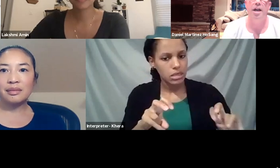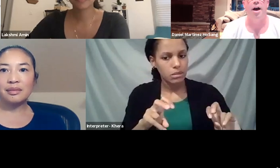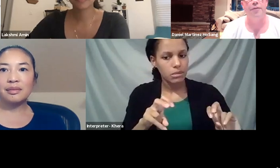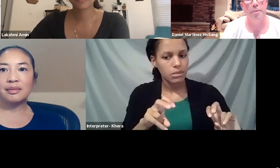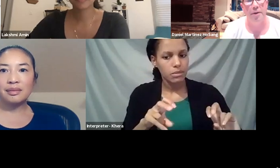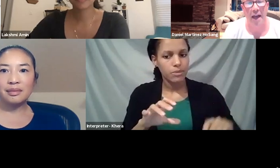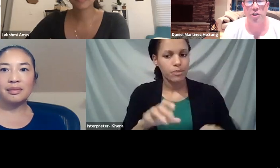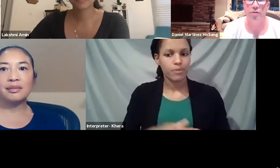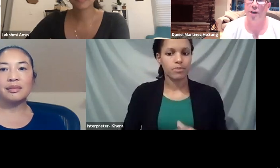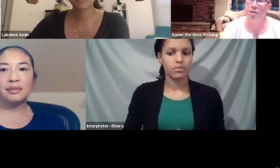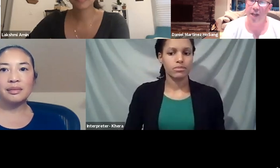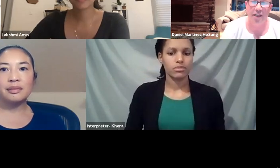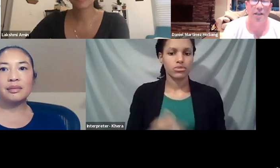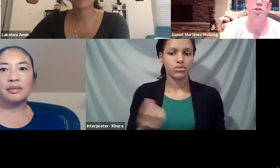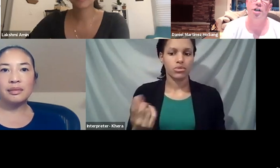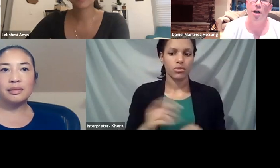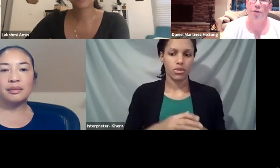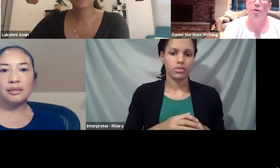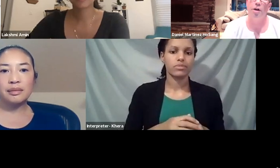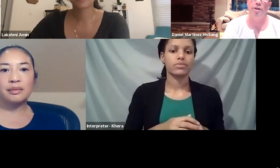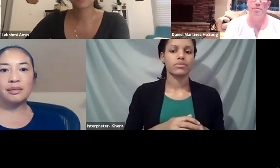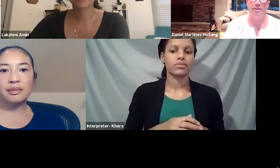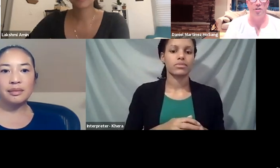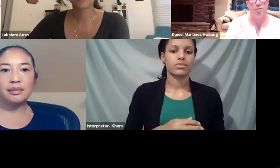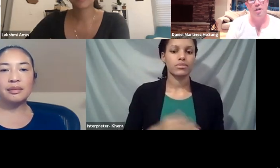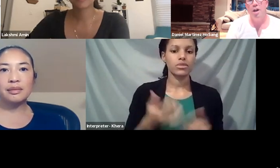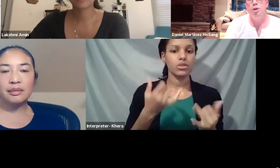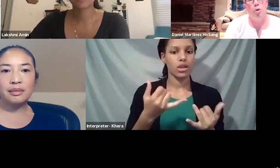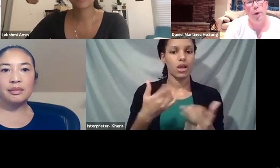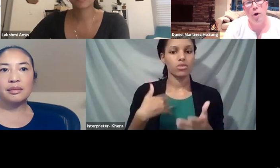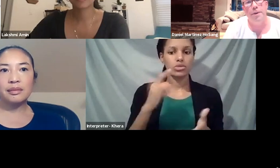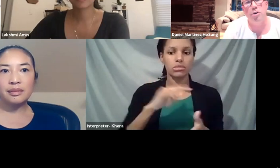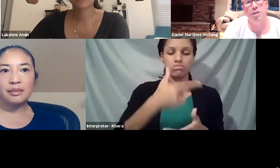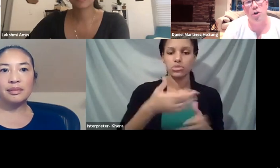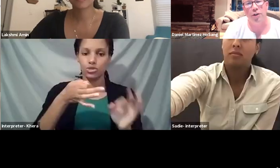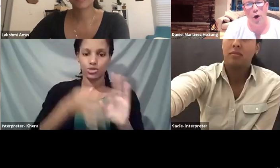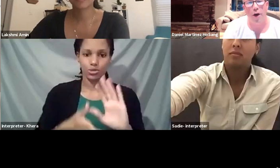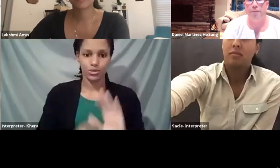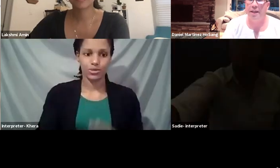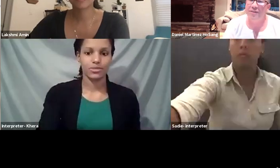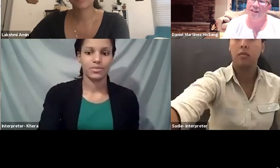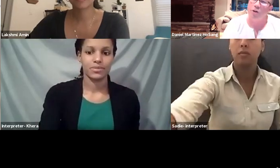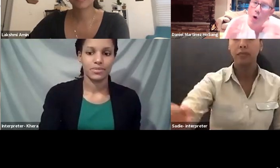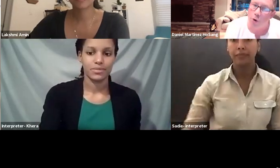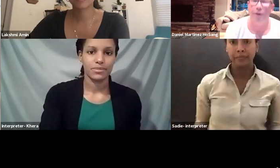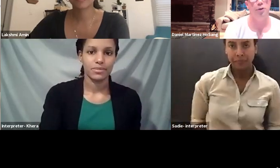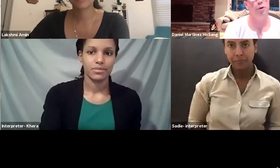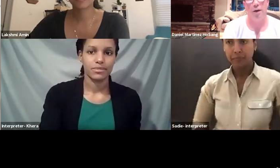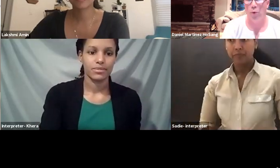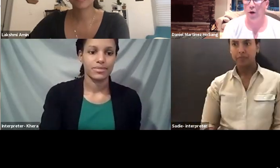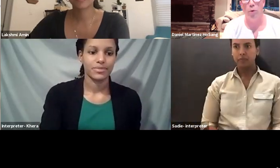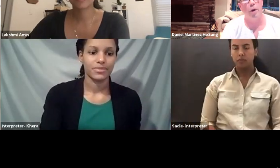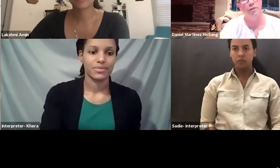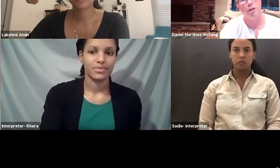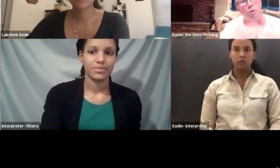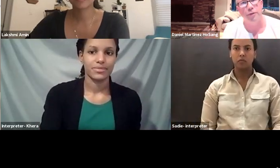like affirmative action, racial data collection, and other race-based issues. So we're hoping you could start us off by giving us an overview of that